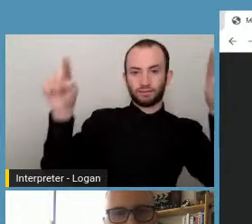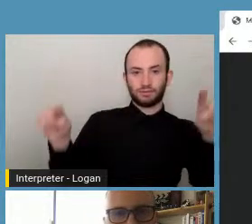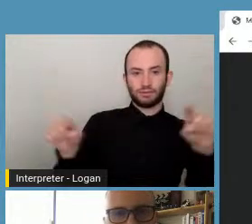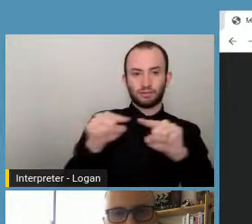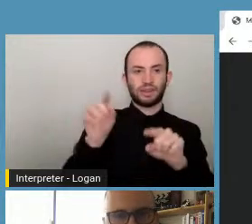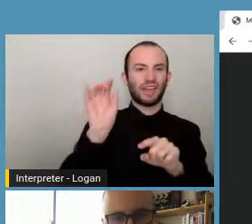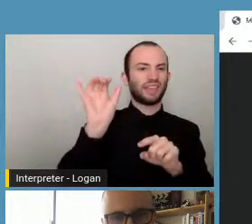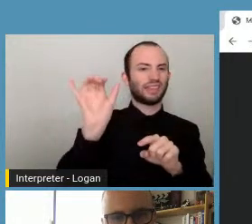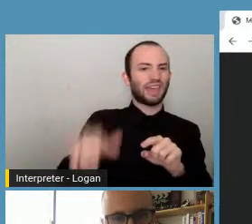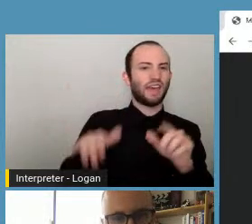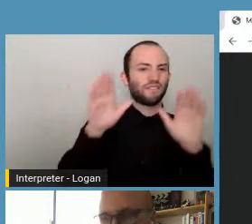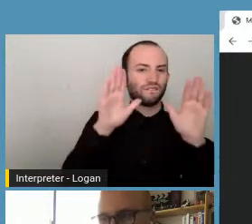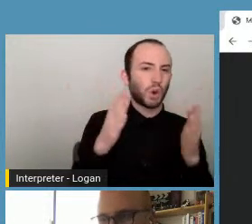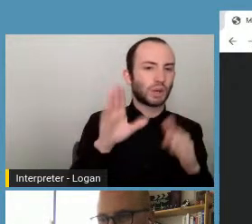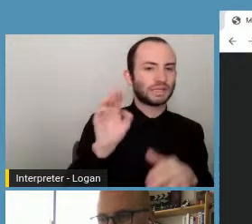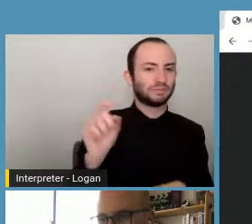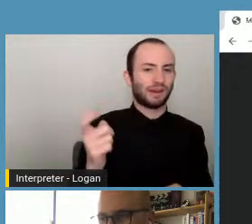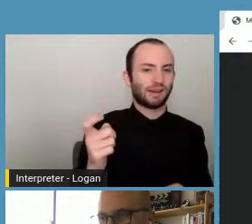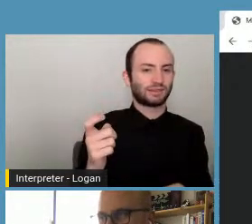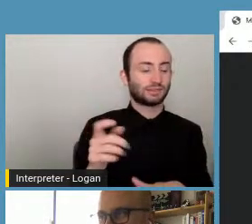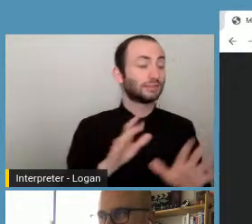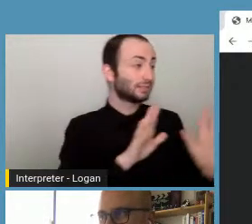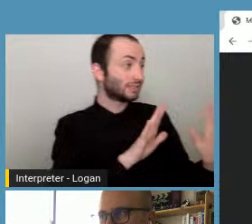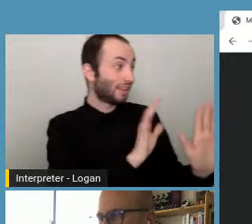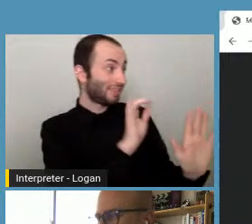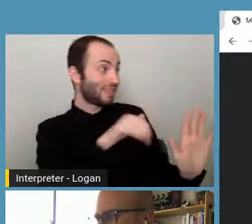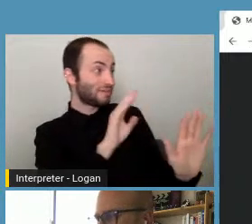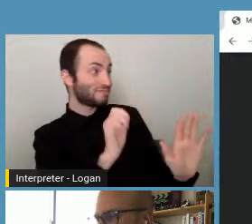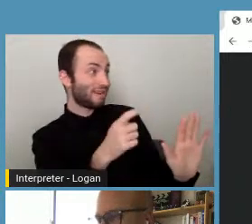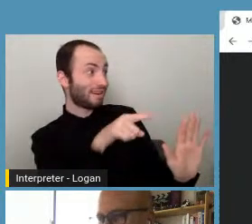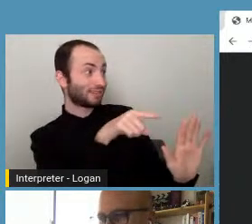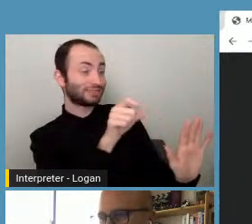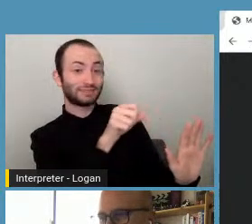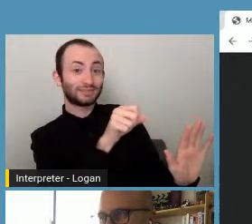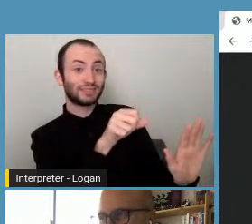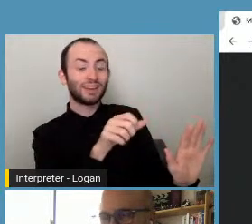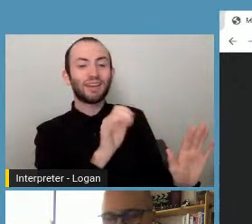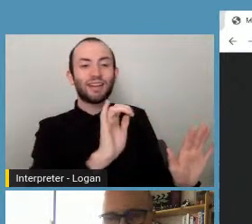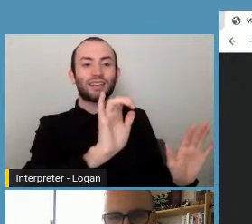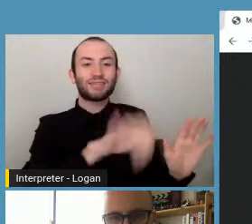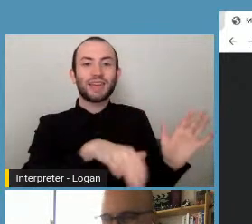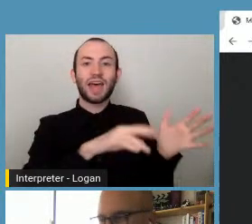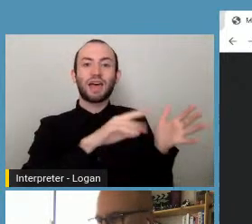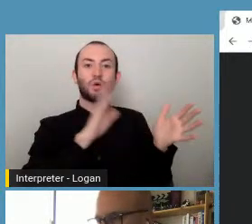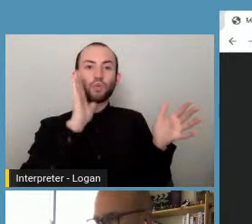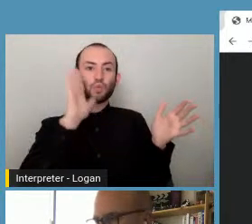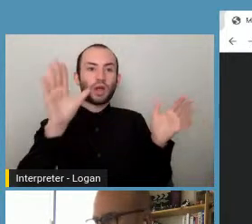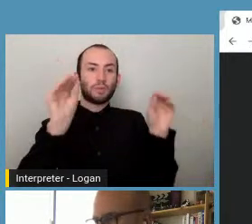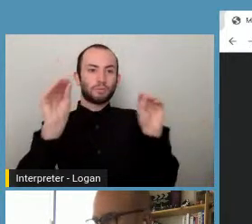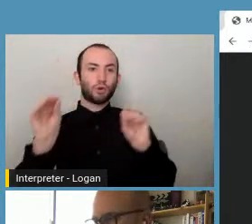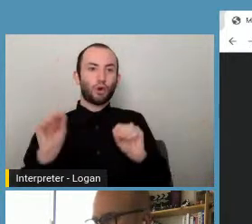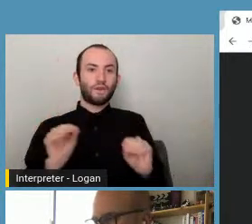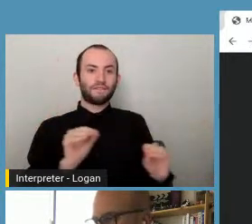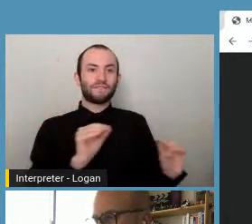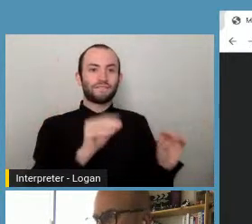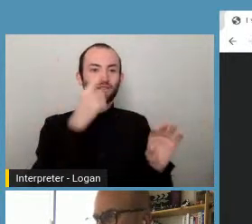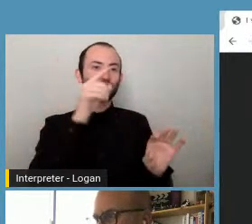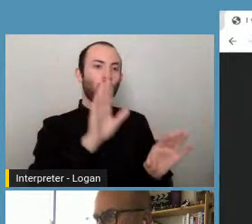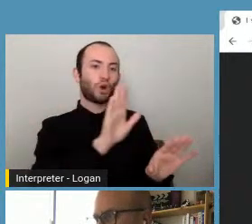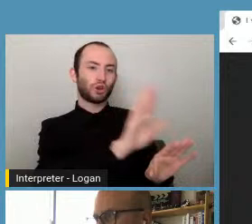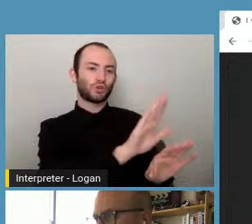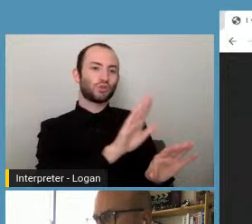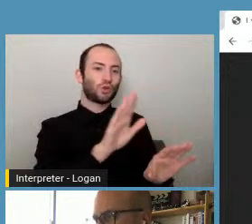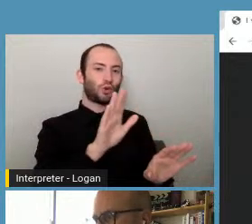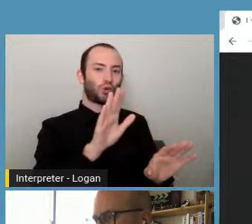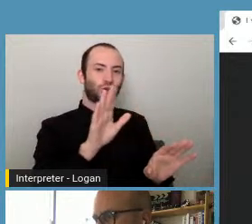that post. And that box that Corey is talking about, that will move as your focus moves across the page. And that's how, as a sighted keyboard